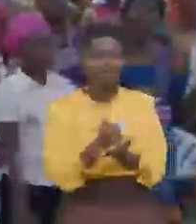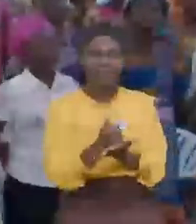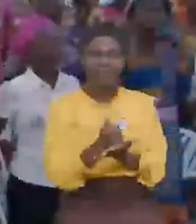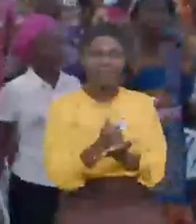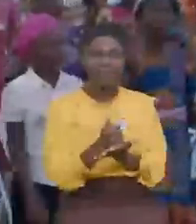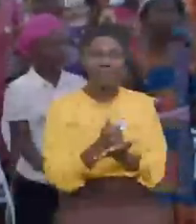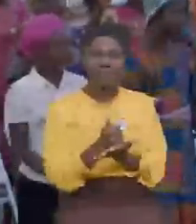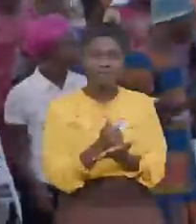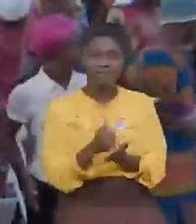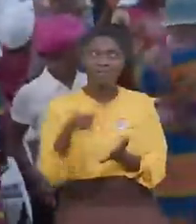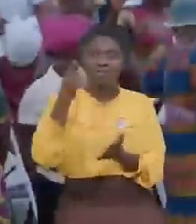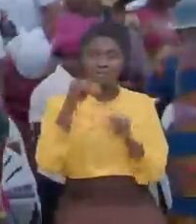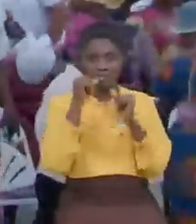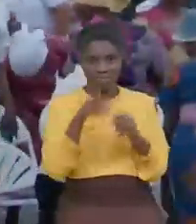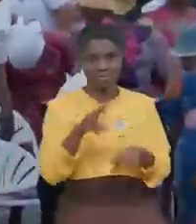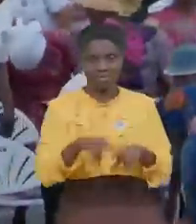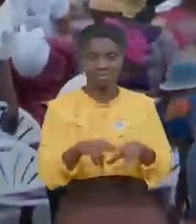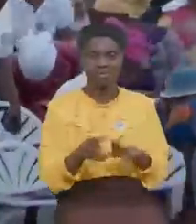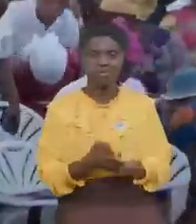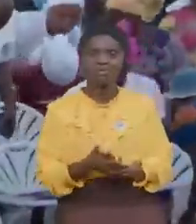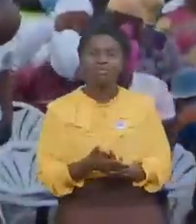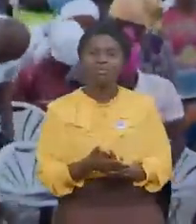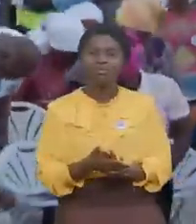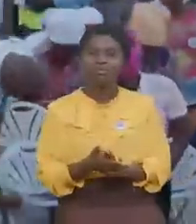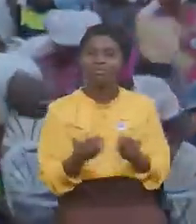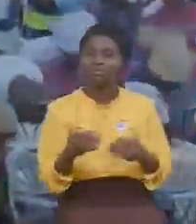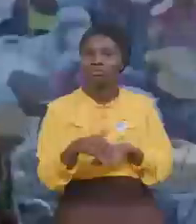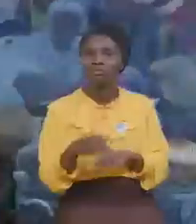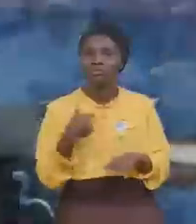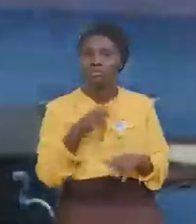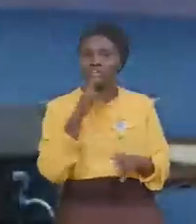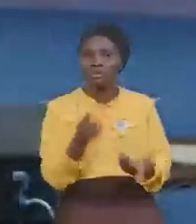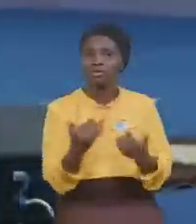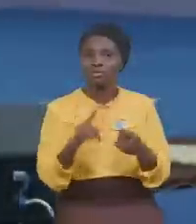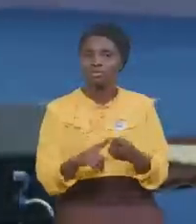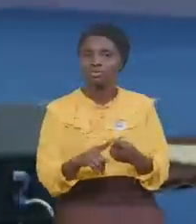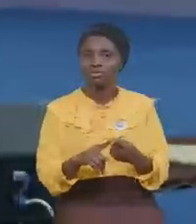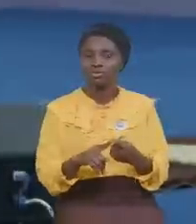God bless you. You can sit down. Tonight we're coming to Luke chapter 4.